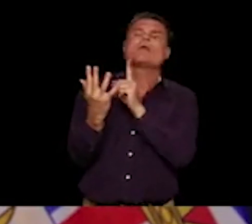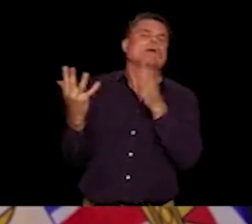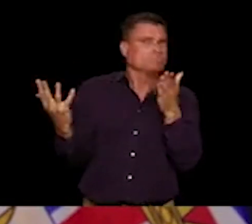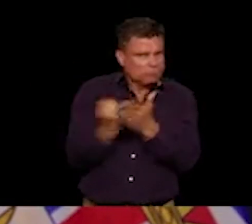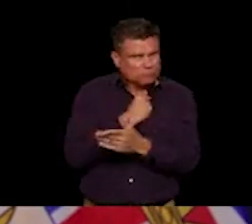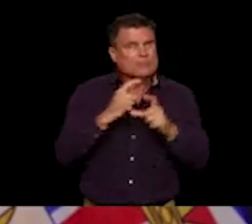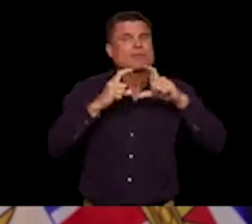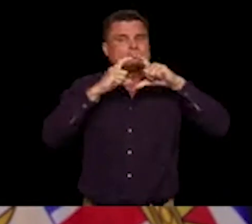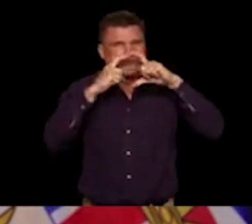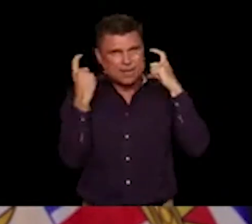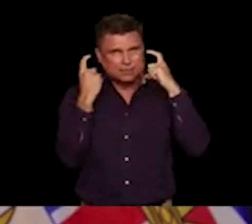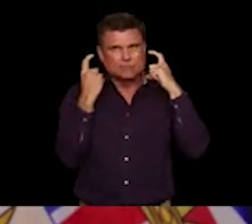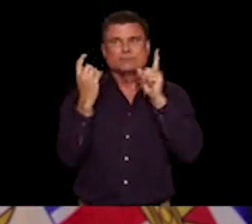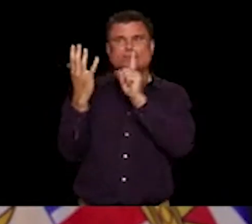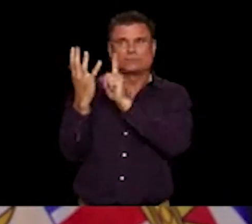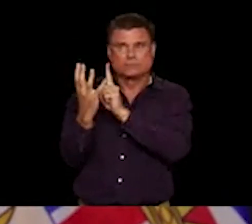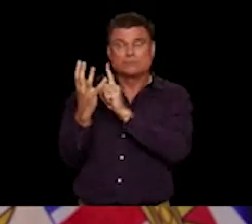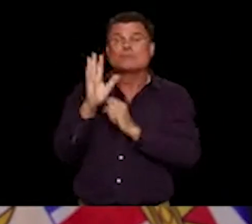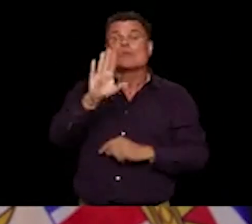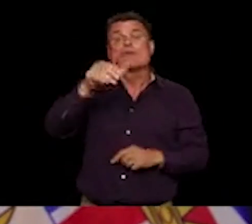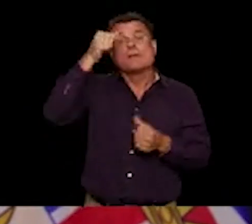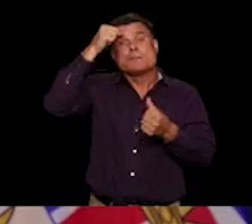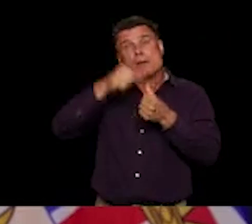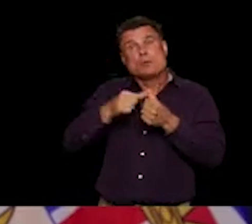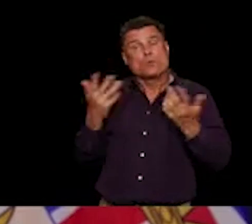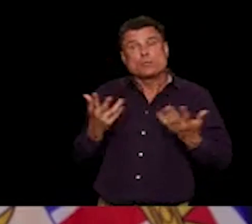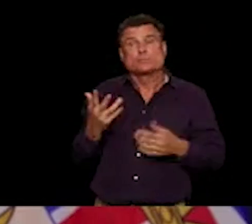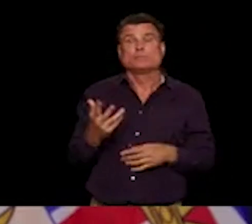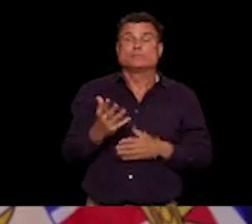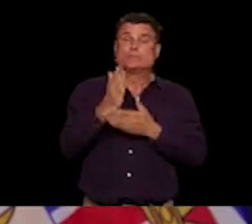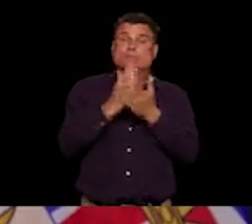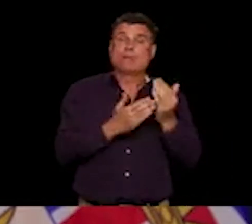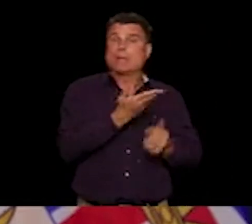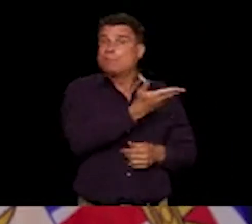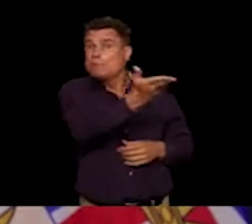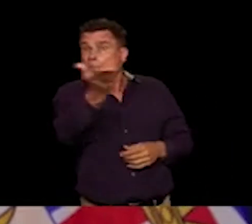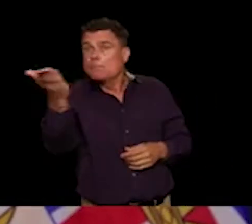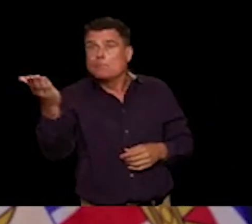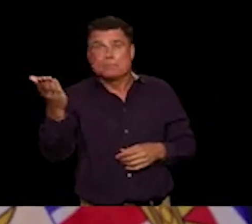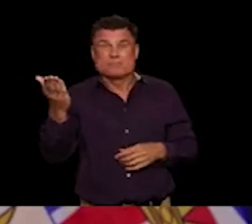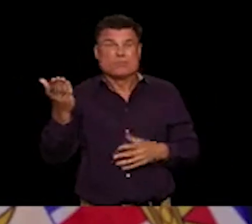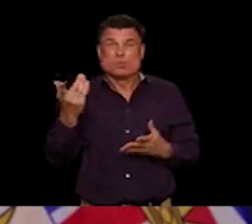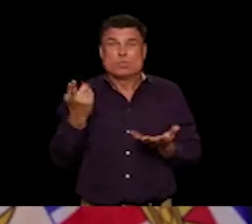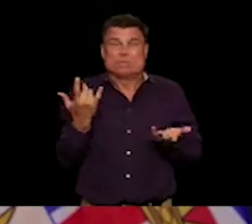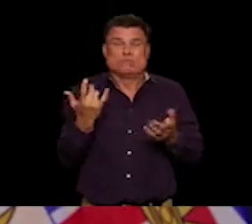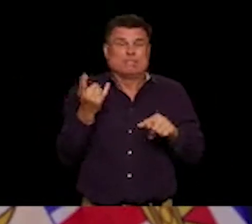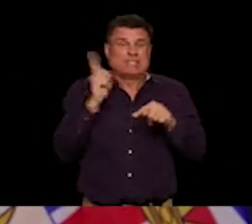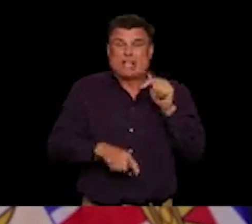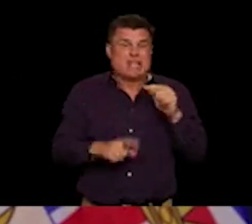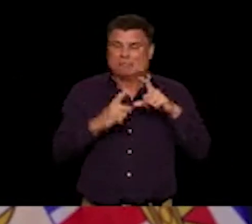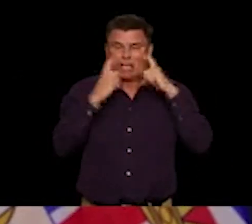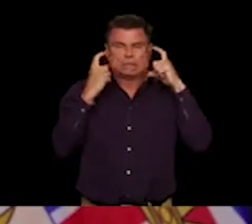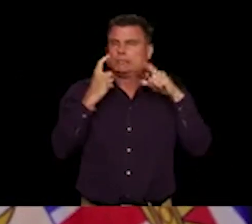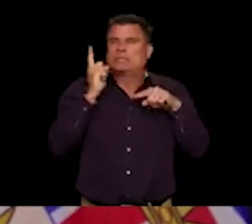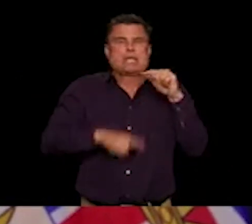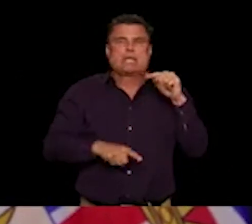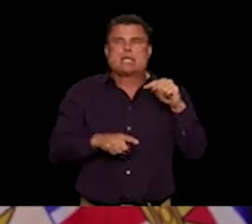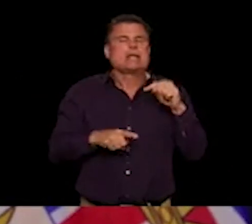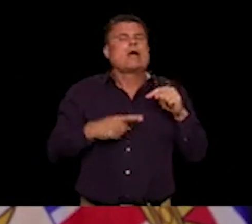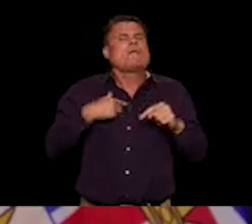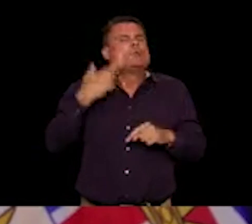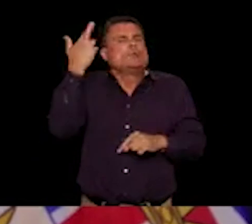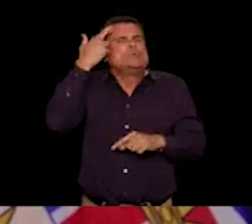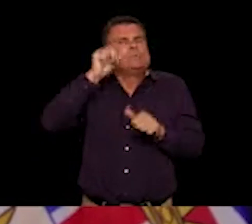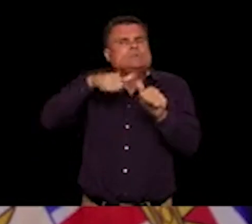need to remember that we need to be inclusive. There are reasons why people cannot wear masks, and we need to ensure that they can get the services